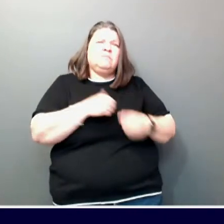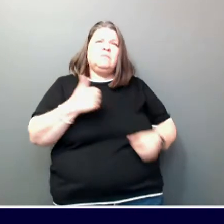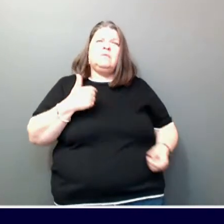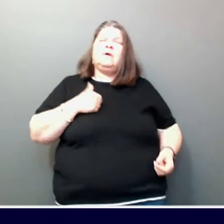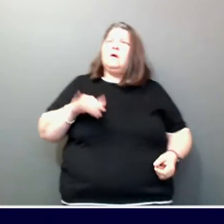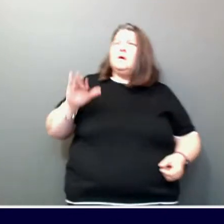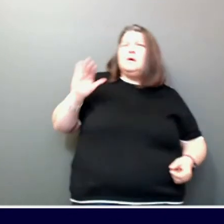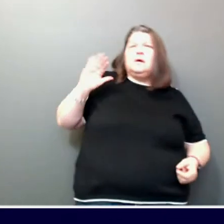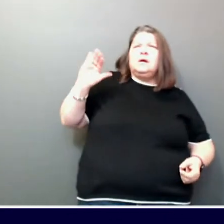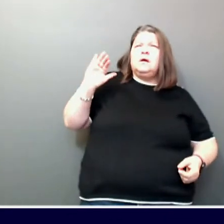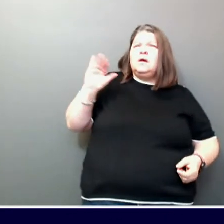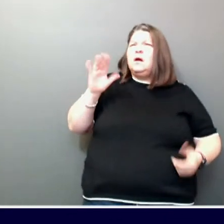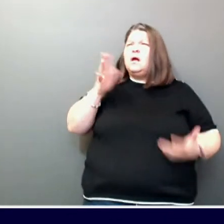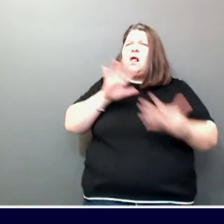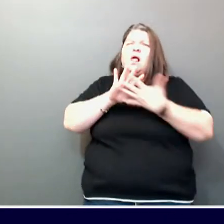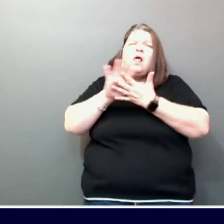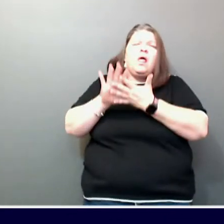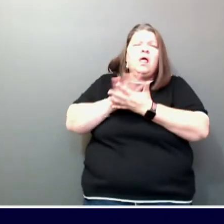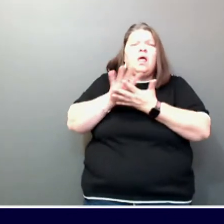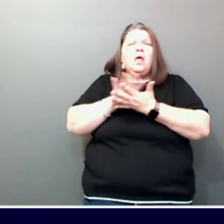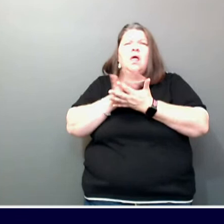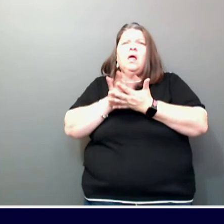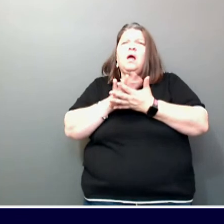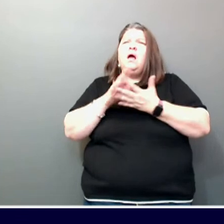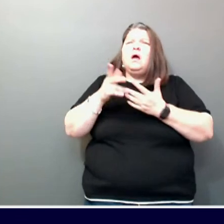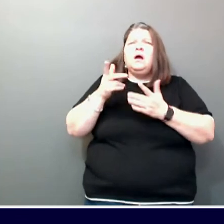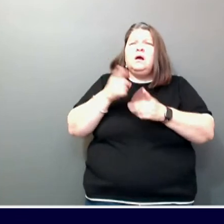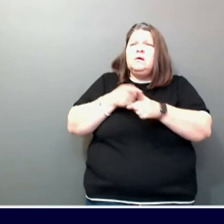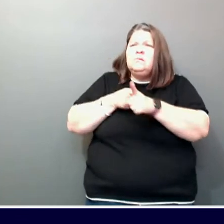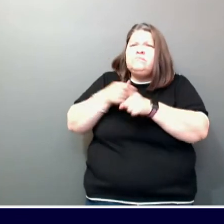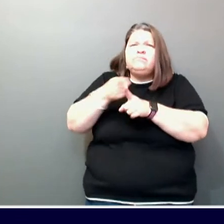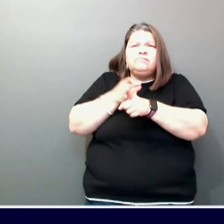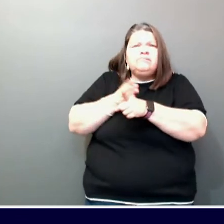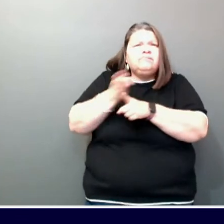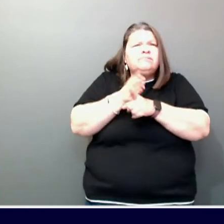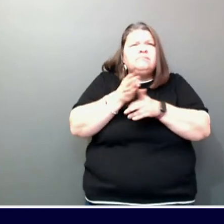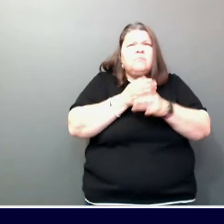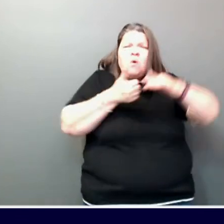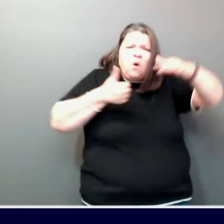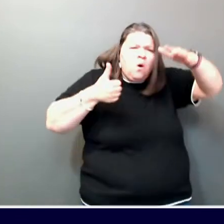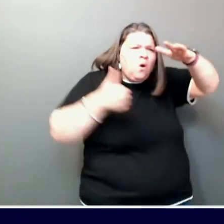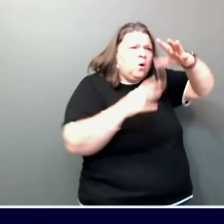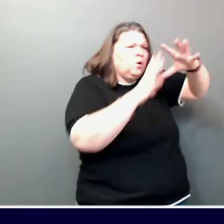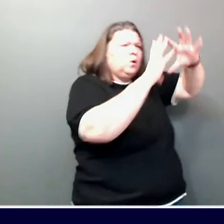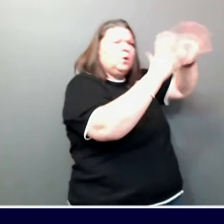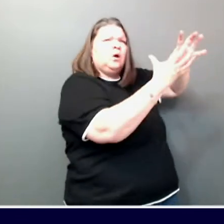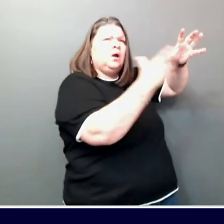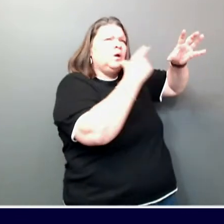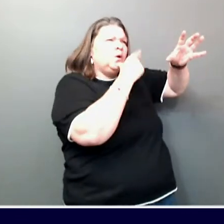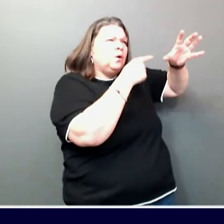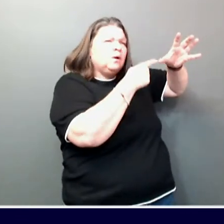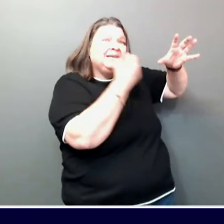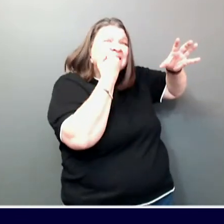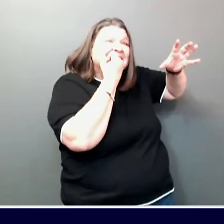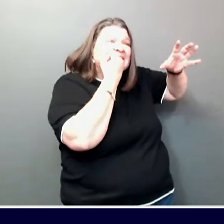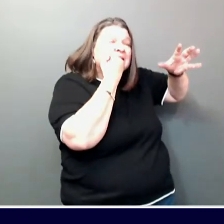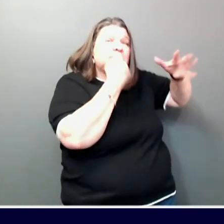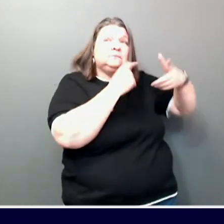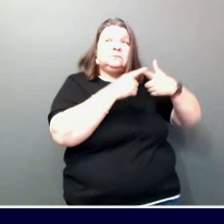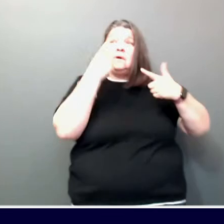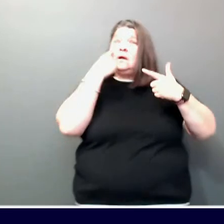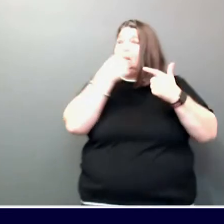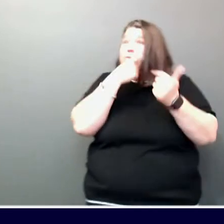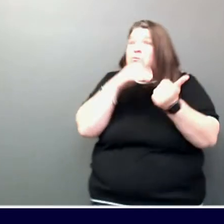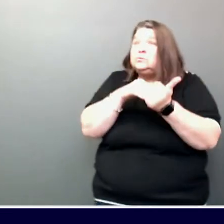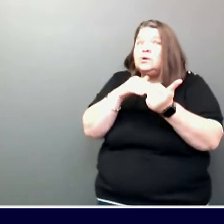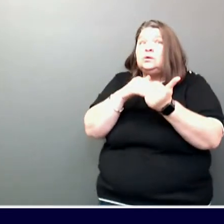a healthcare facility? What are some of the major dentists? Are you saying optometrists are not covered under the mandate?